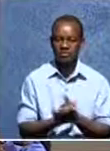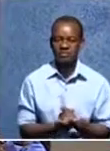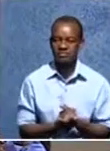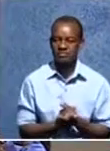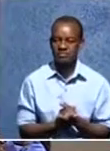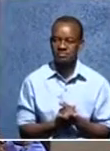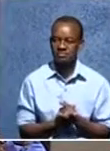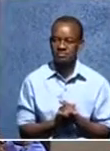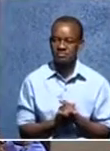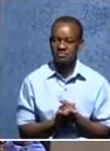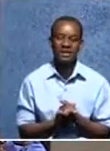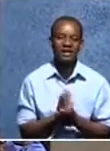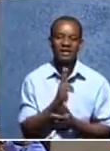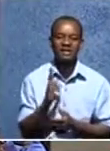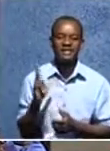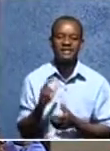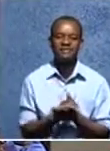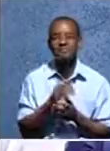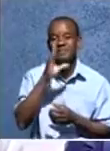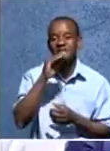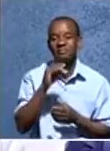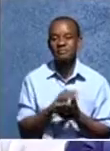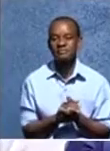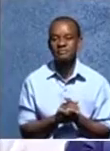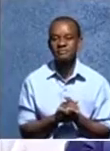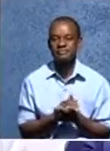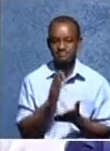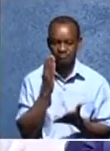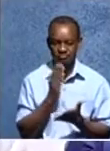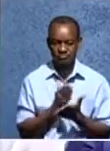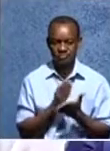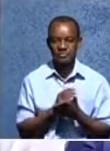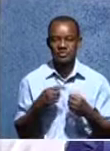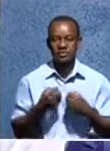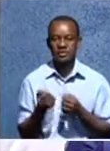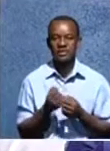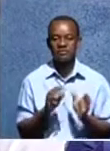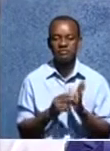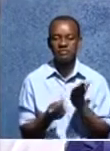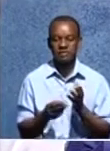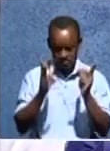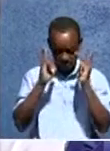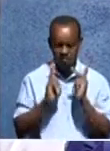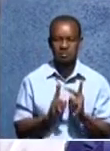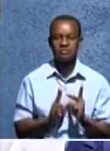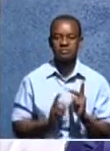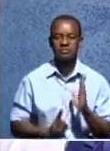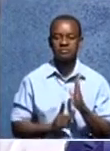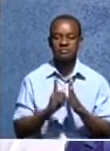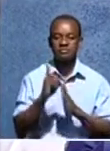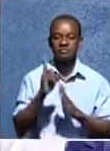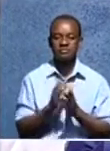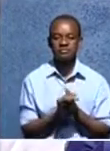Those are some contributions from the floor. What do you think? Yeah, basically we have a national human resources development strategy in place. And in fact, there